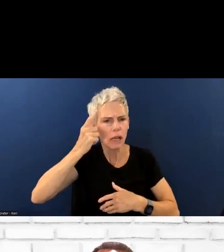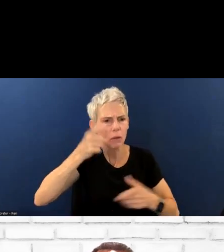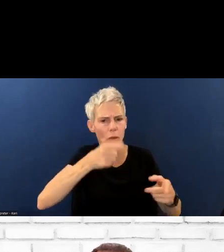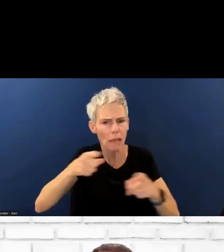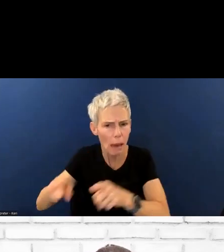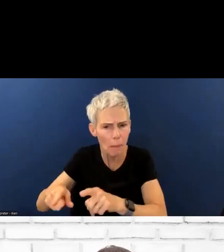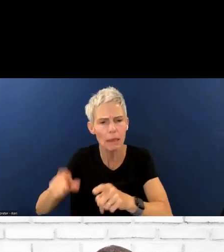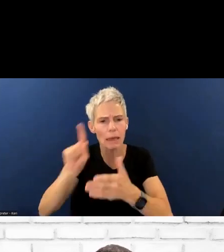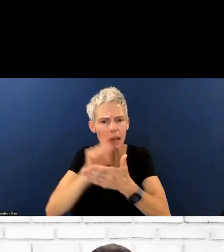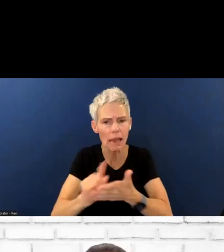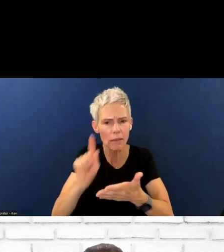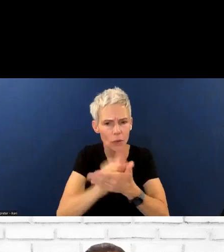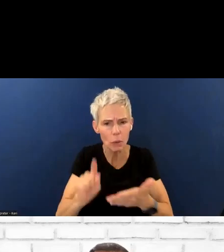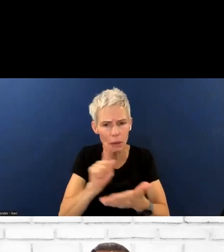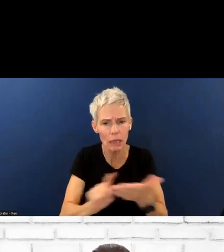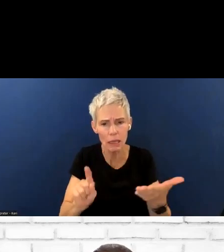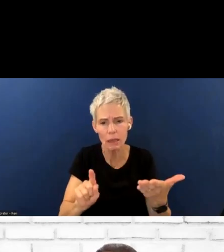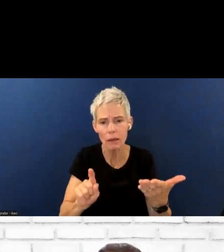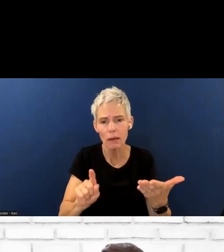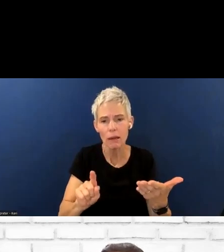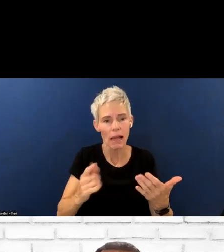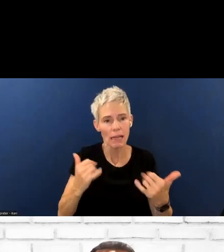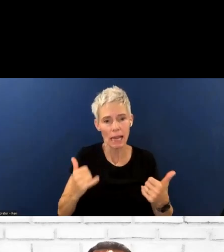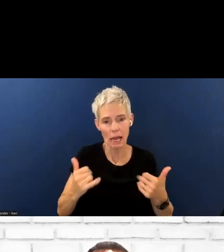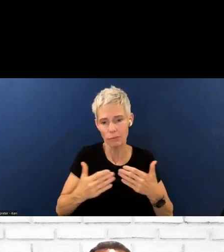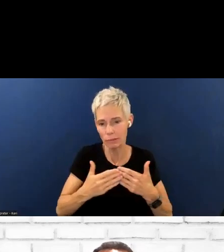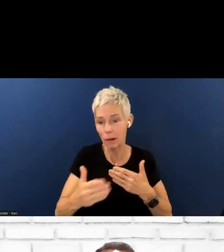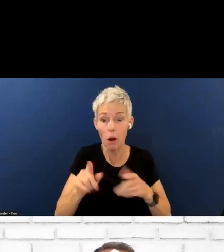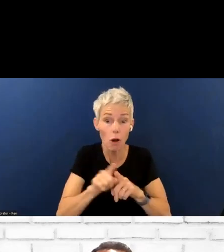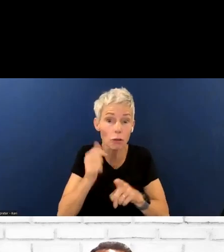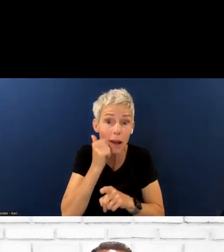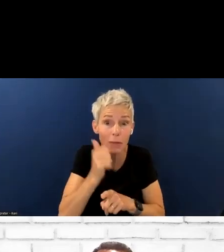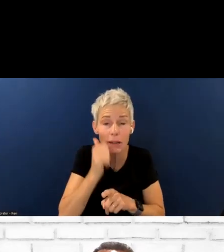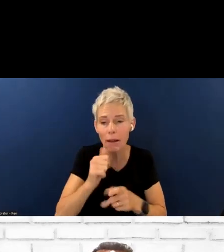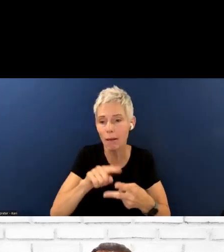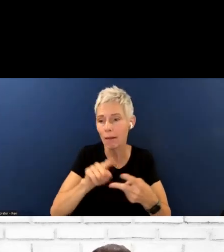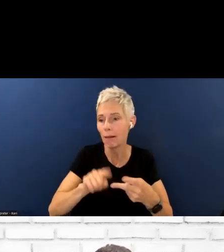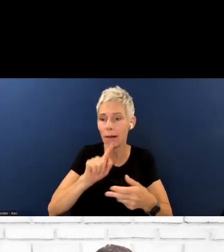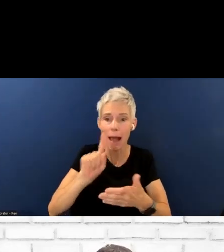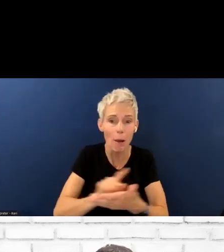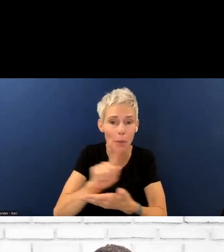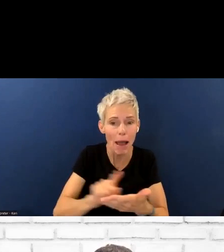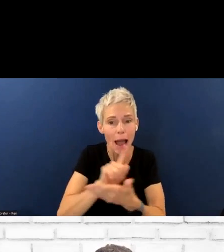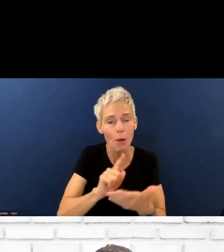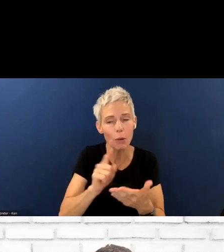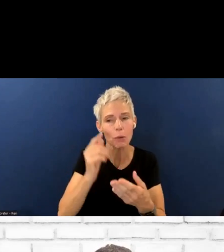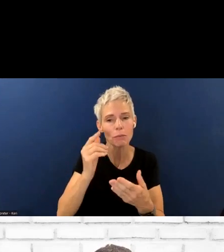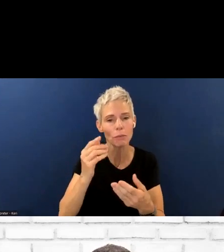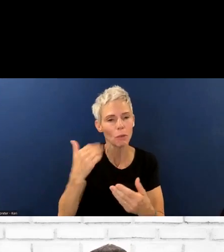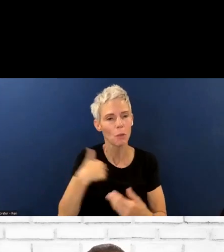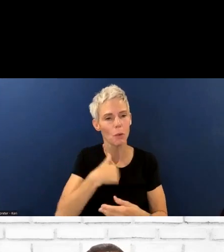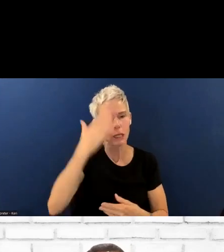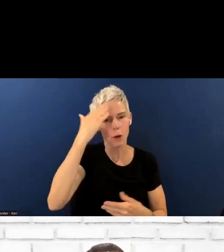from week to week and from this day by day and hour by hour. So thank you so much for that.